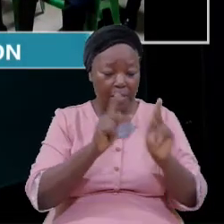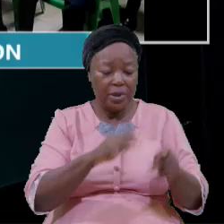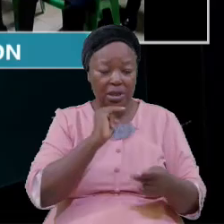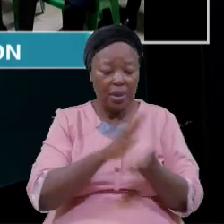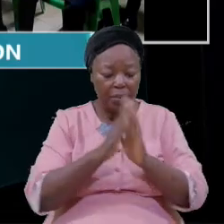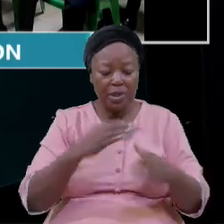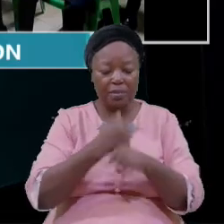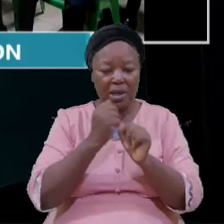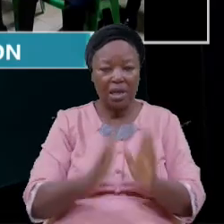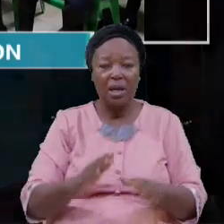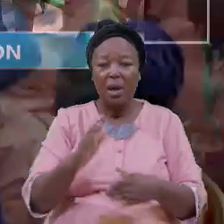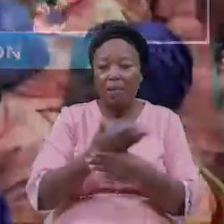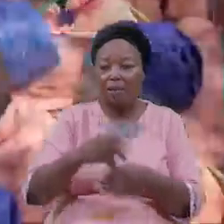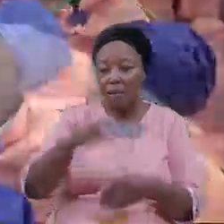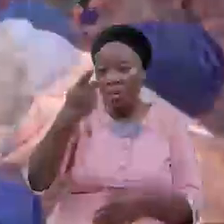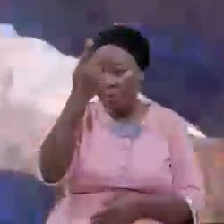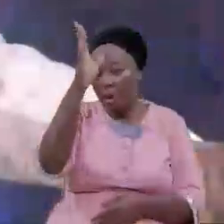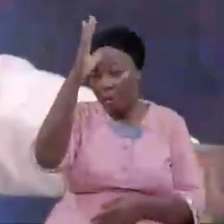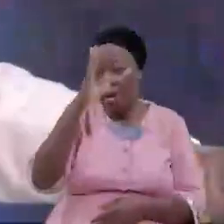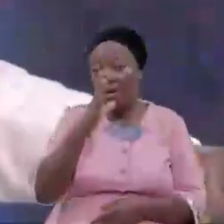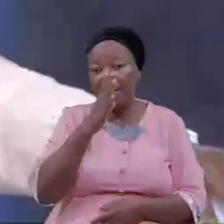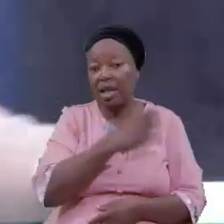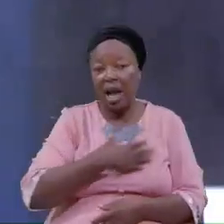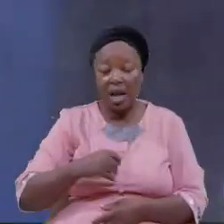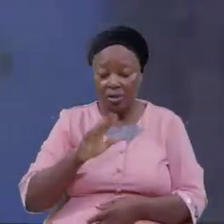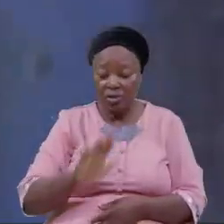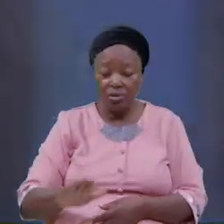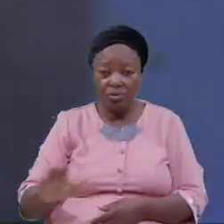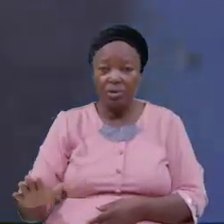Between parents and children, he's a peacemaker.